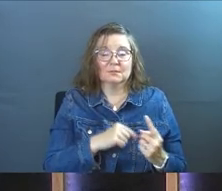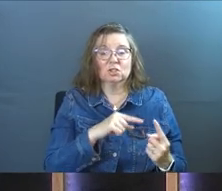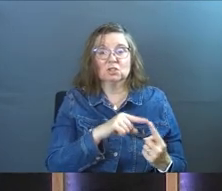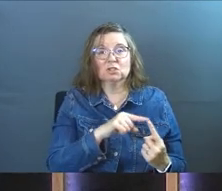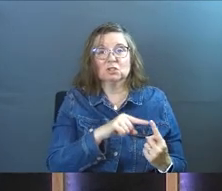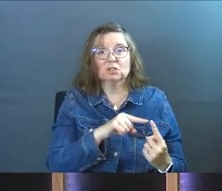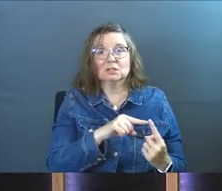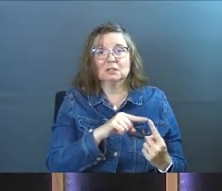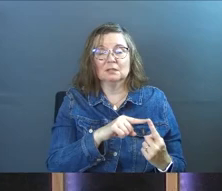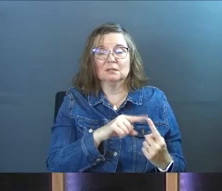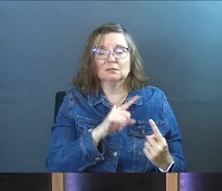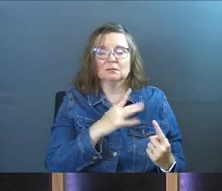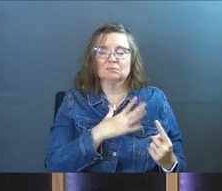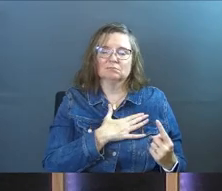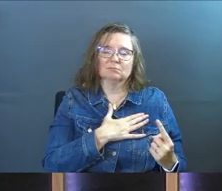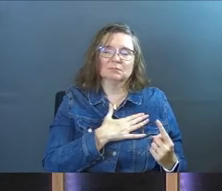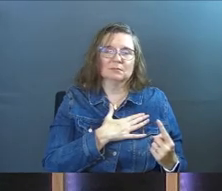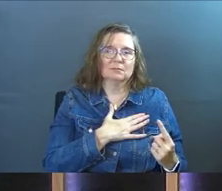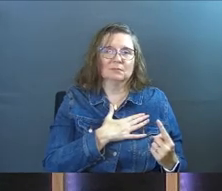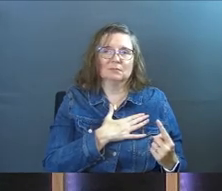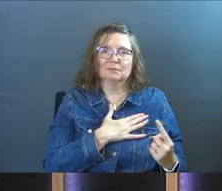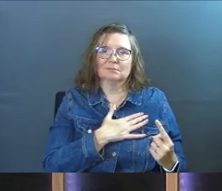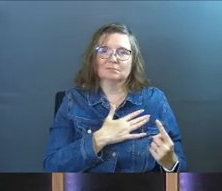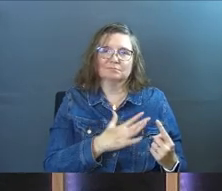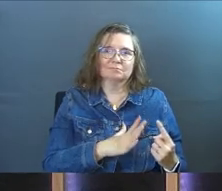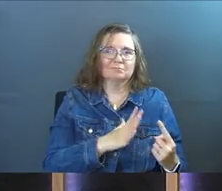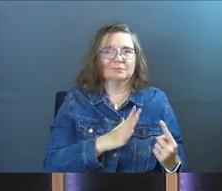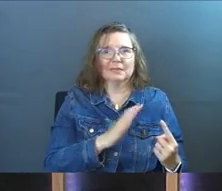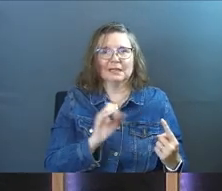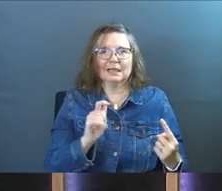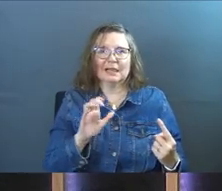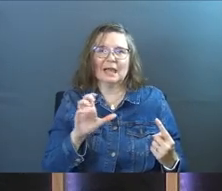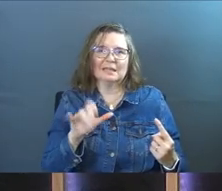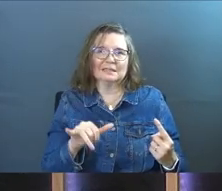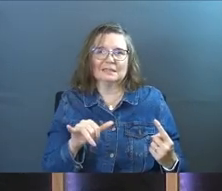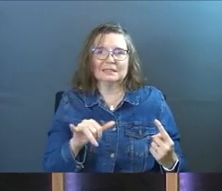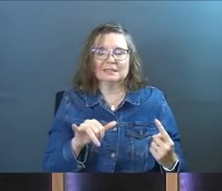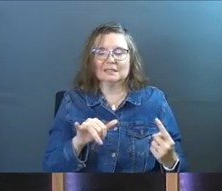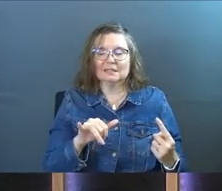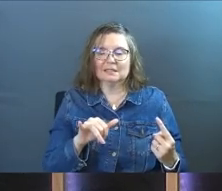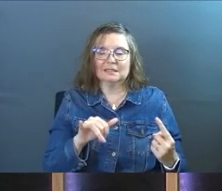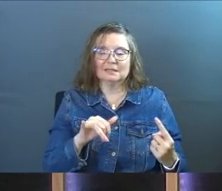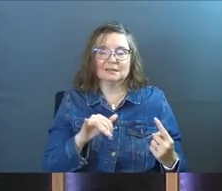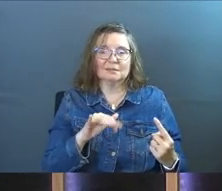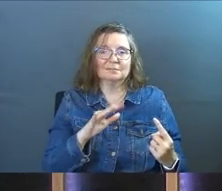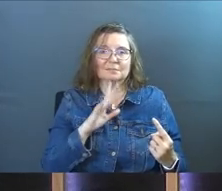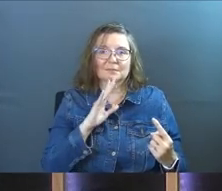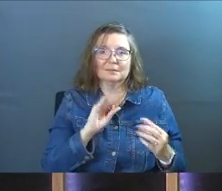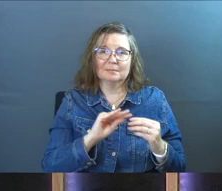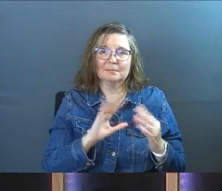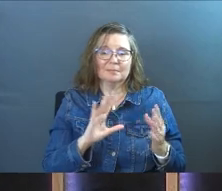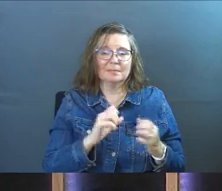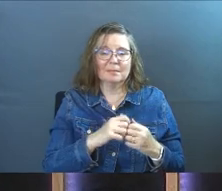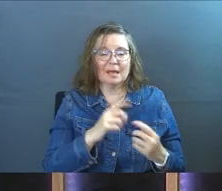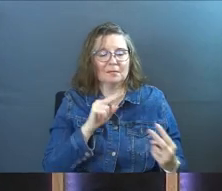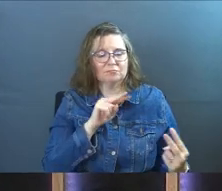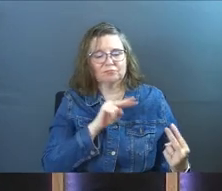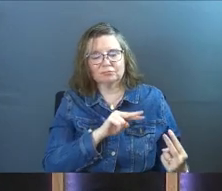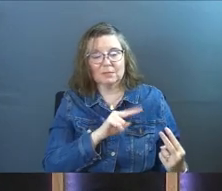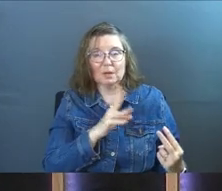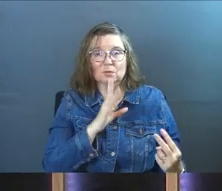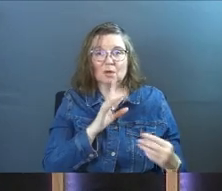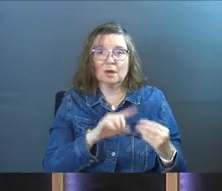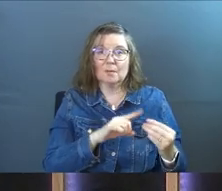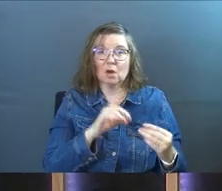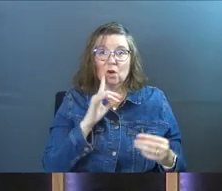And she's so classy and put together and articulate and making eye contact. And when she